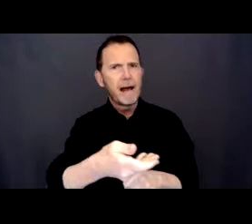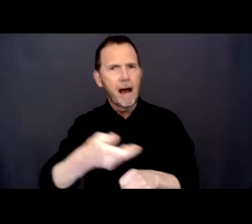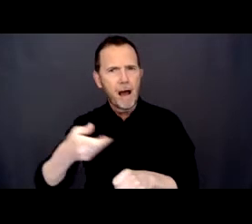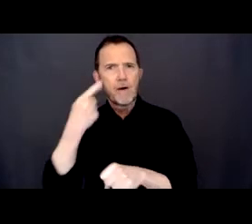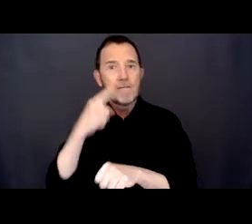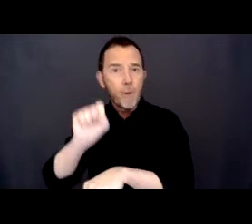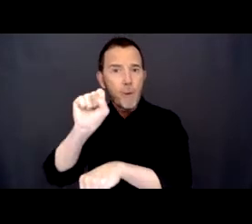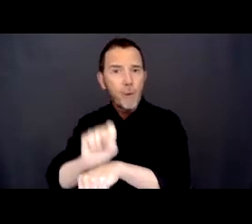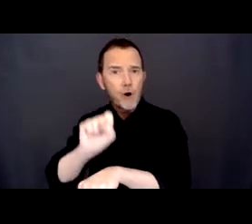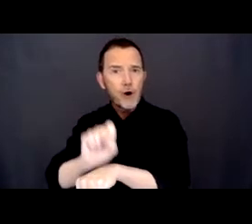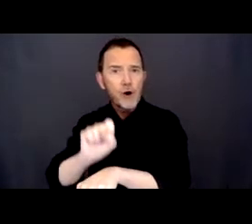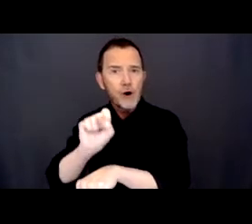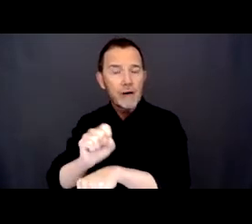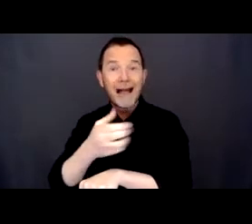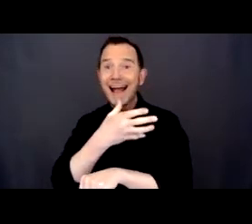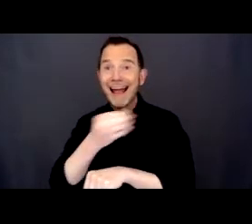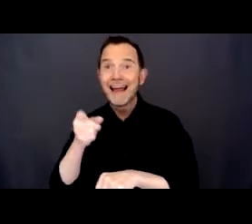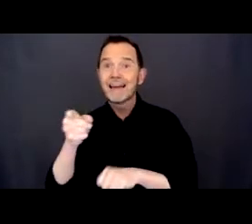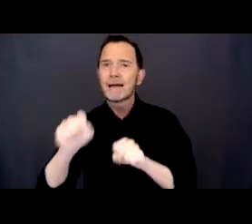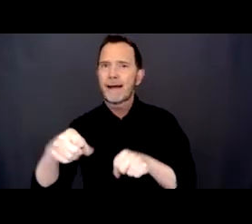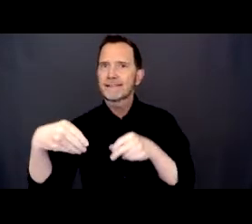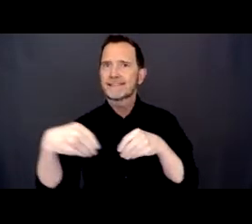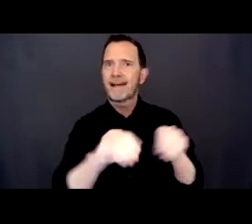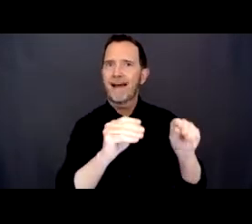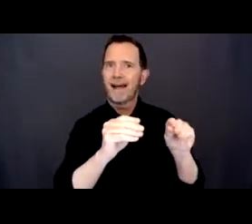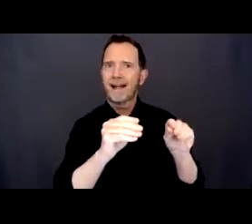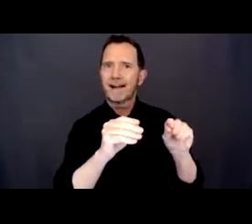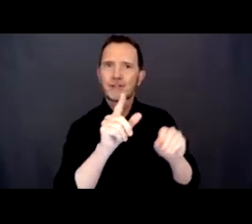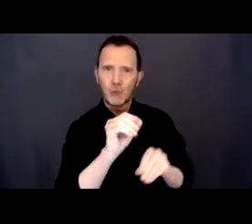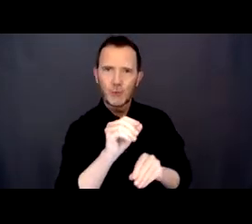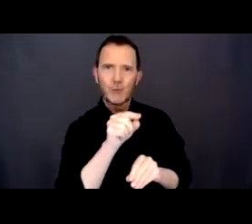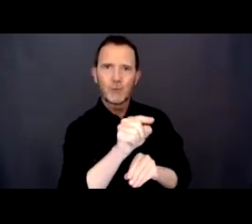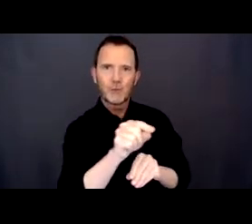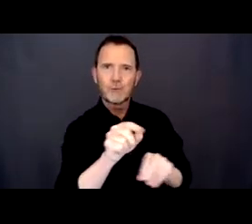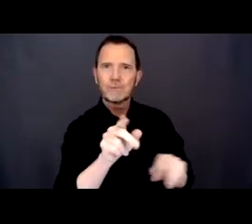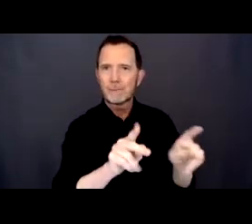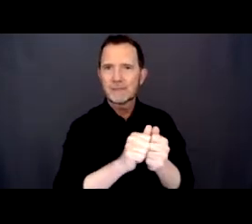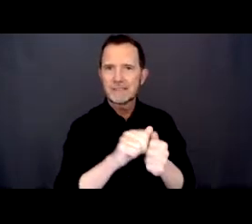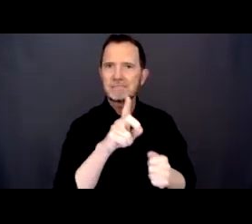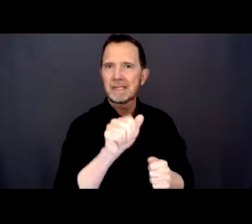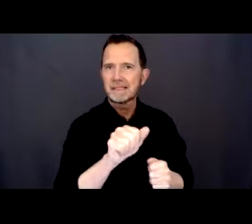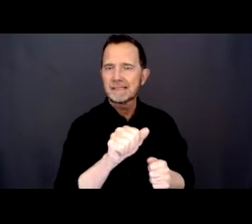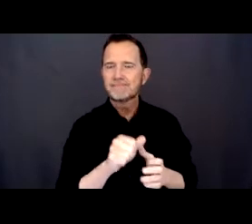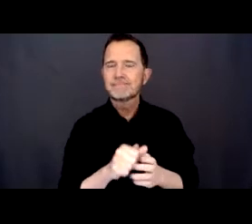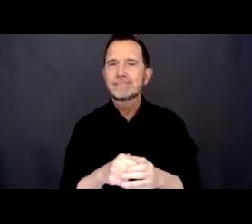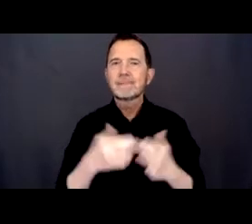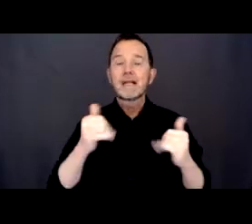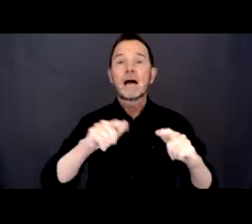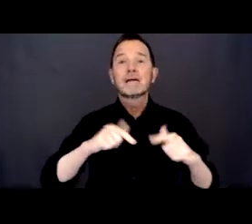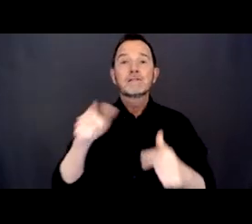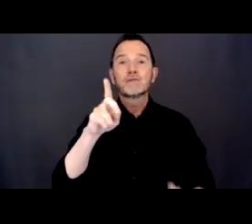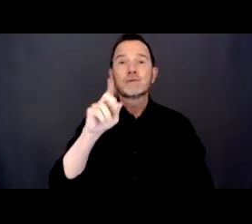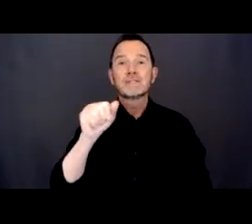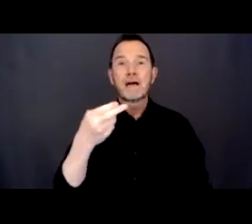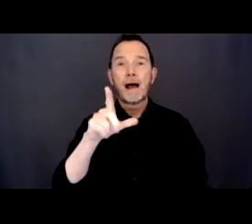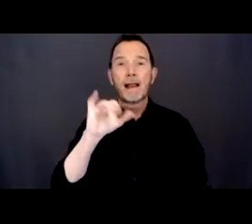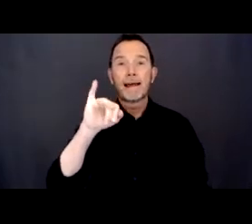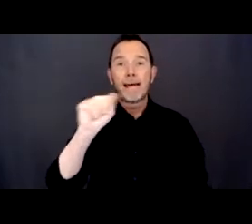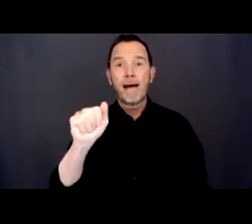an important market sector that we should pay greater attention to. And with that, I'm going to turn it back to Dalia to start our